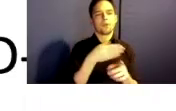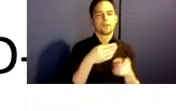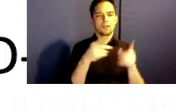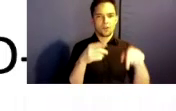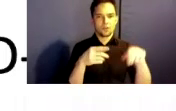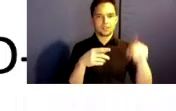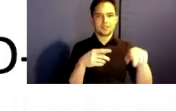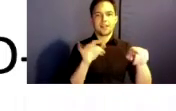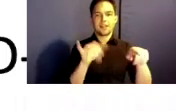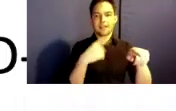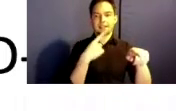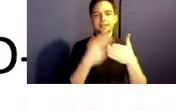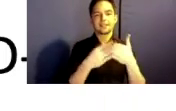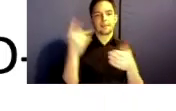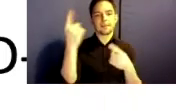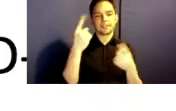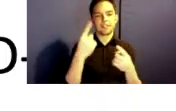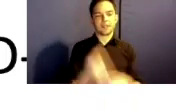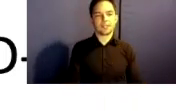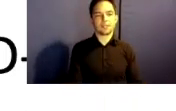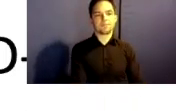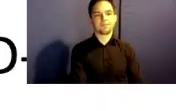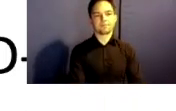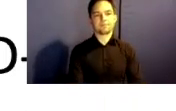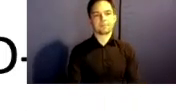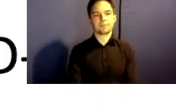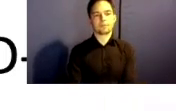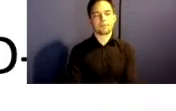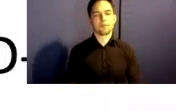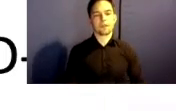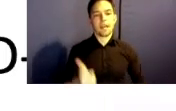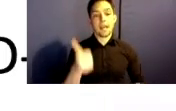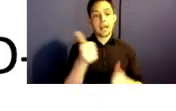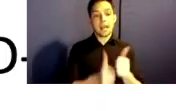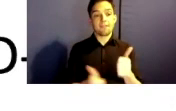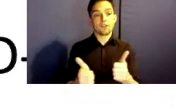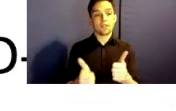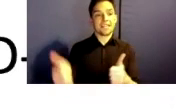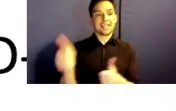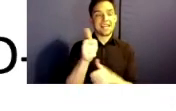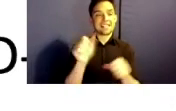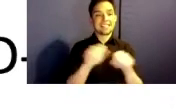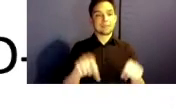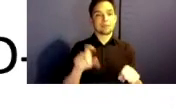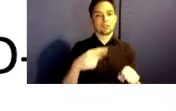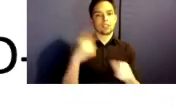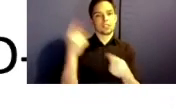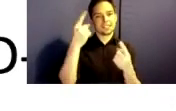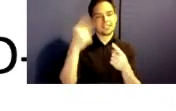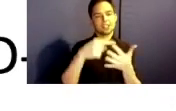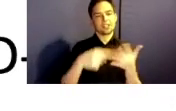some consideration that every health system should take into consideration while